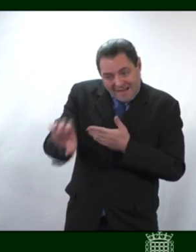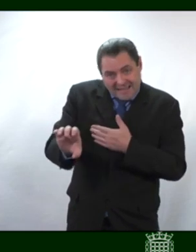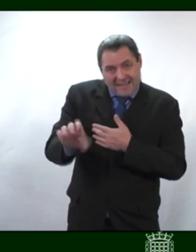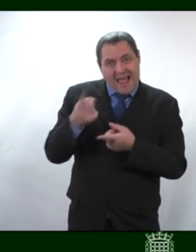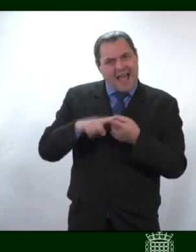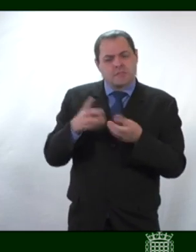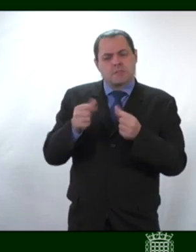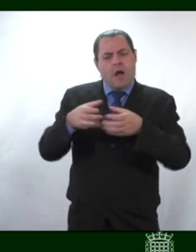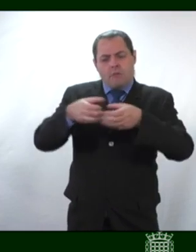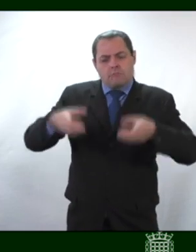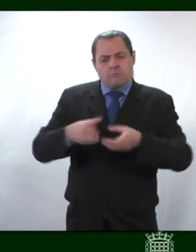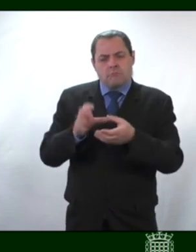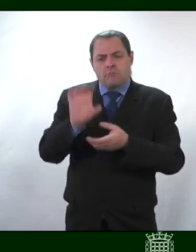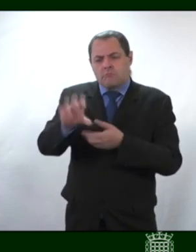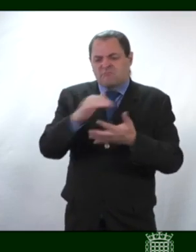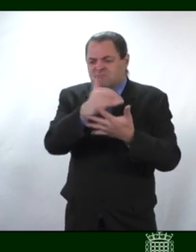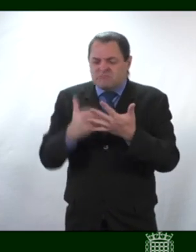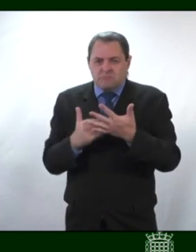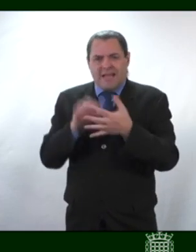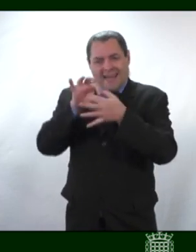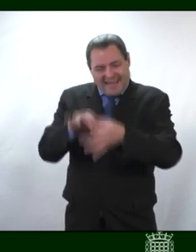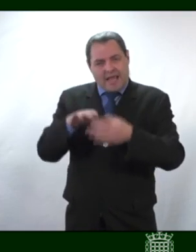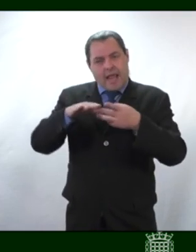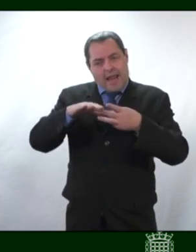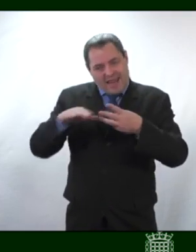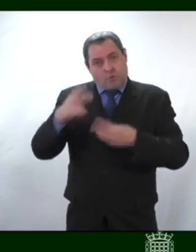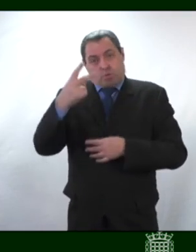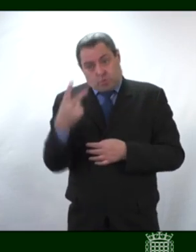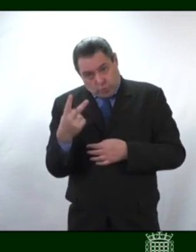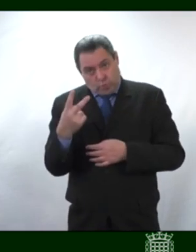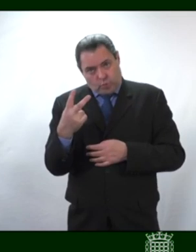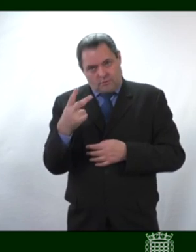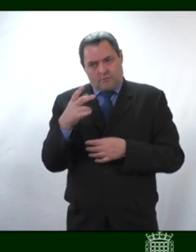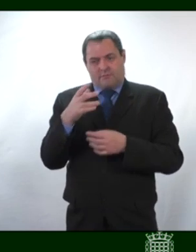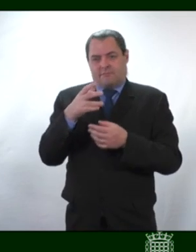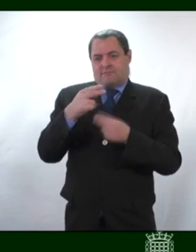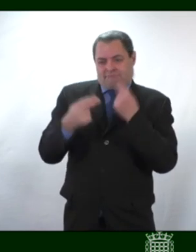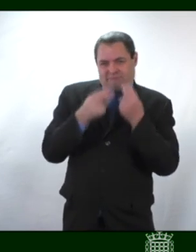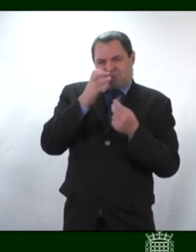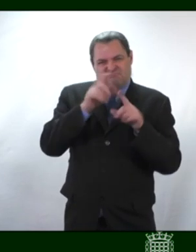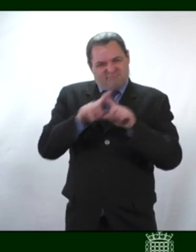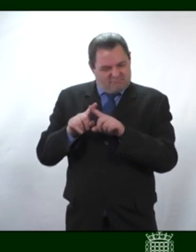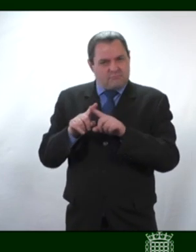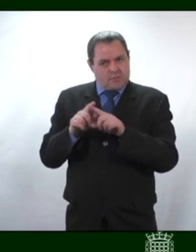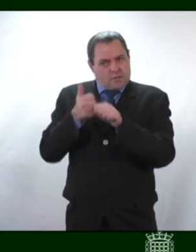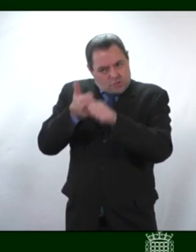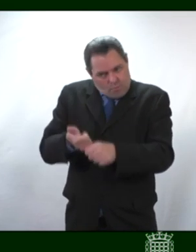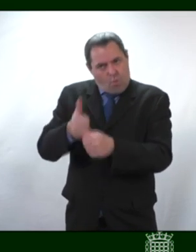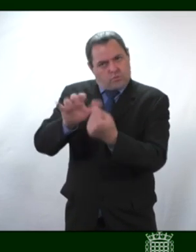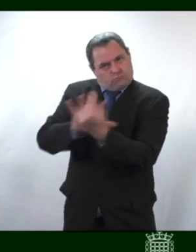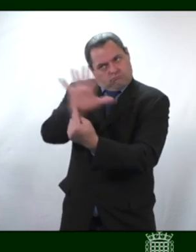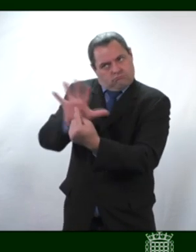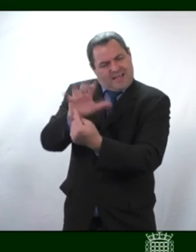retail sector within Tier 2 to support our economy and our local people? We are working very closely